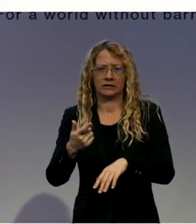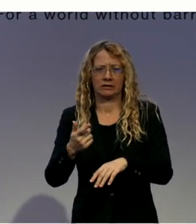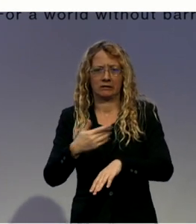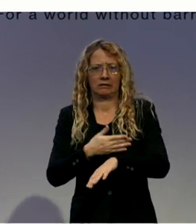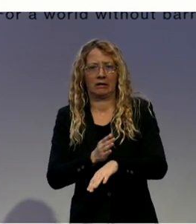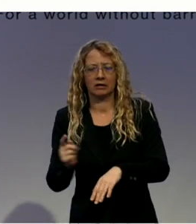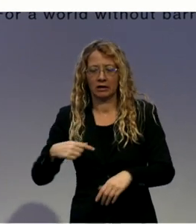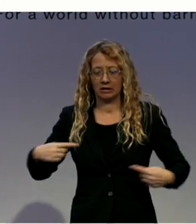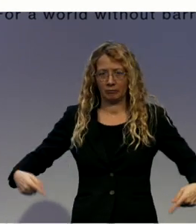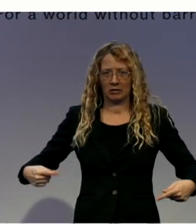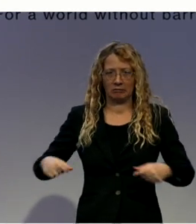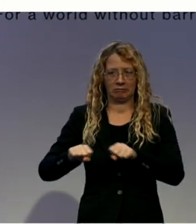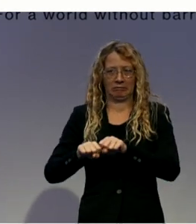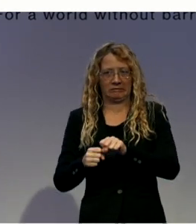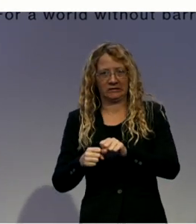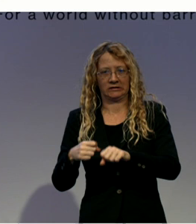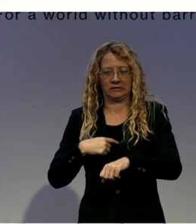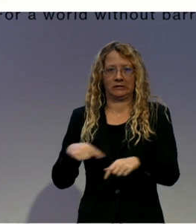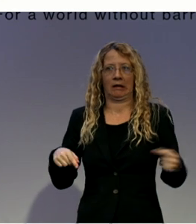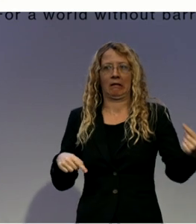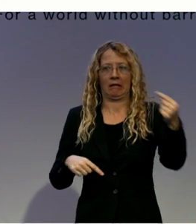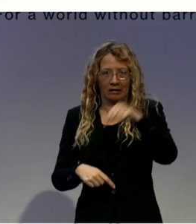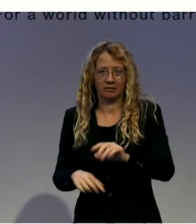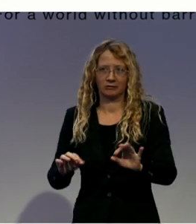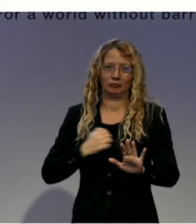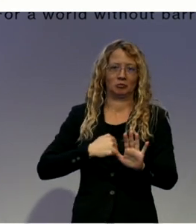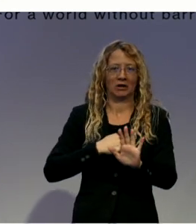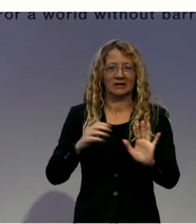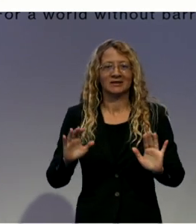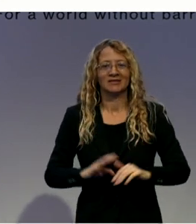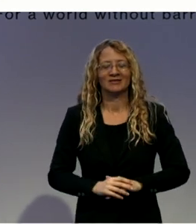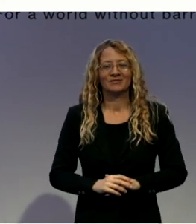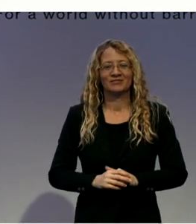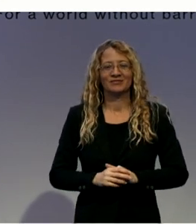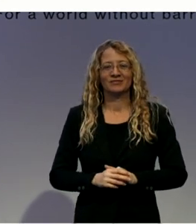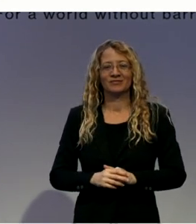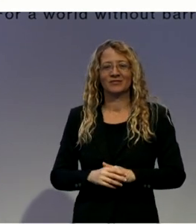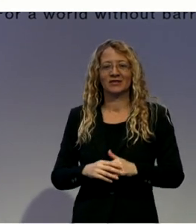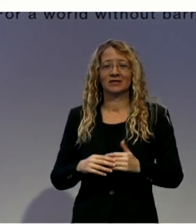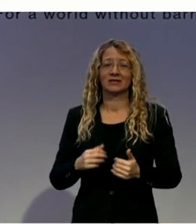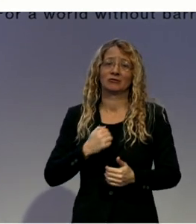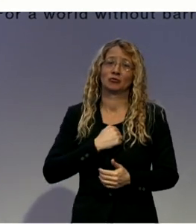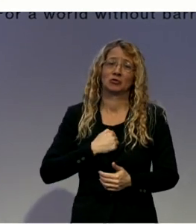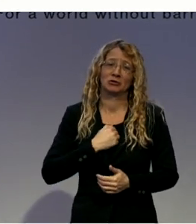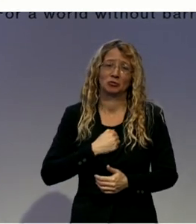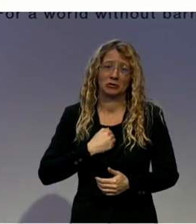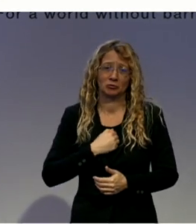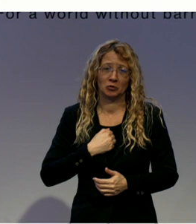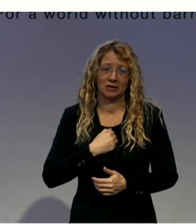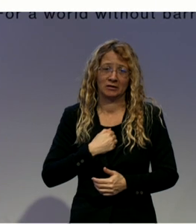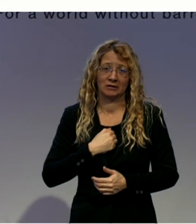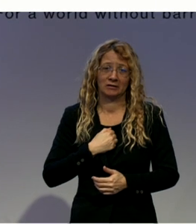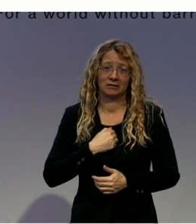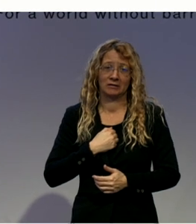Well, let me tell you about Forum of the Handicapped. Sorry for the name, we're going to change it now. But the whole